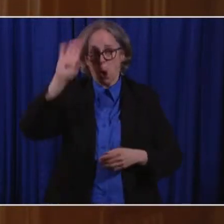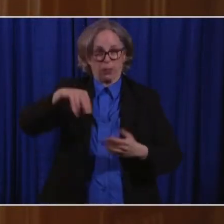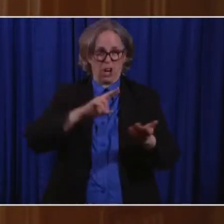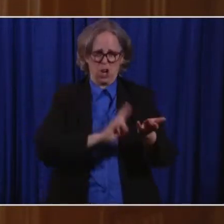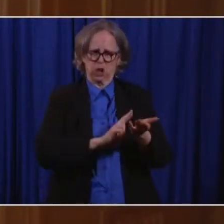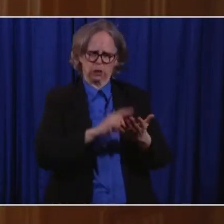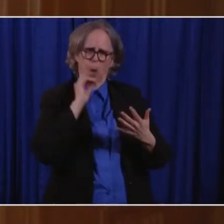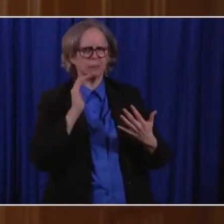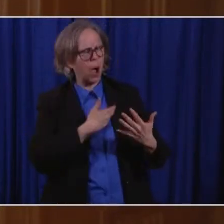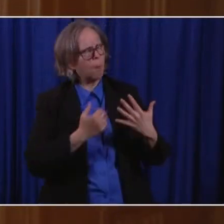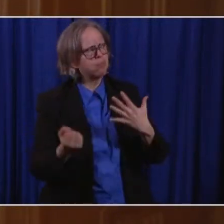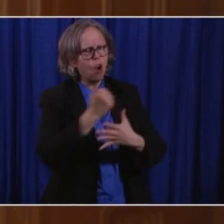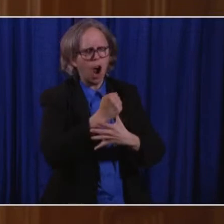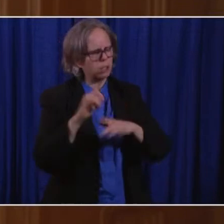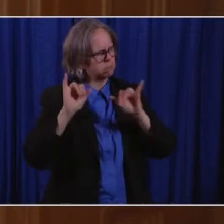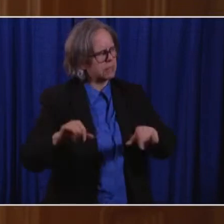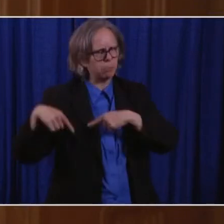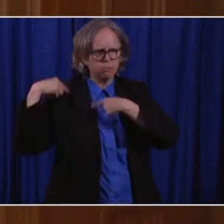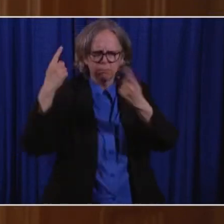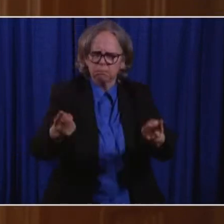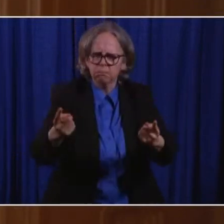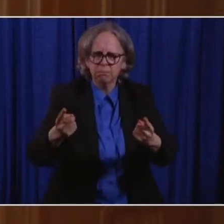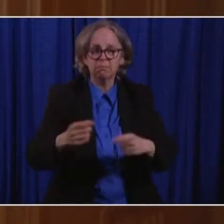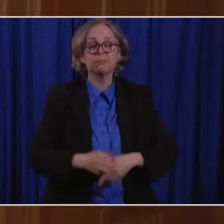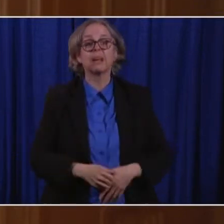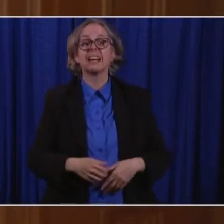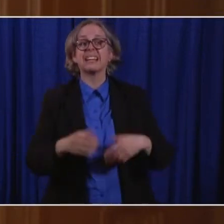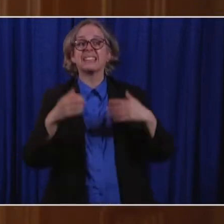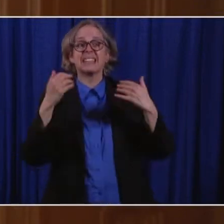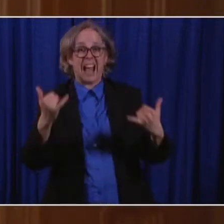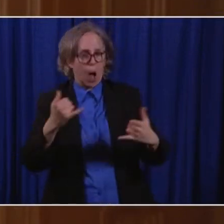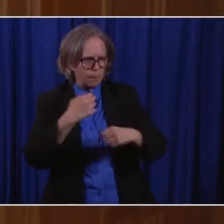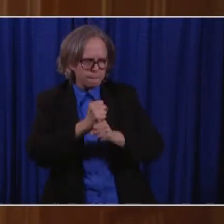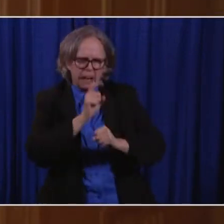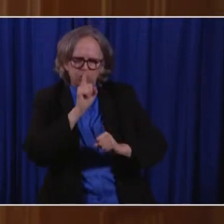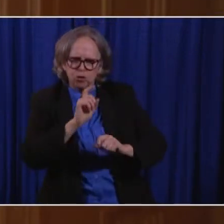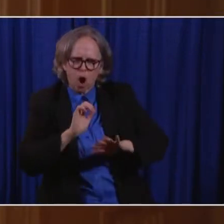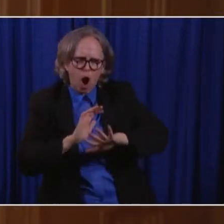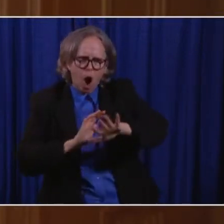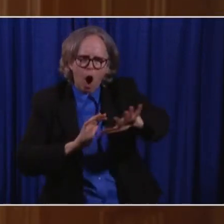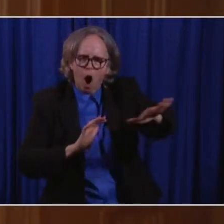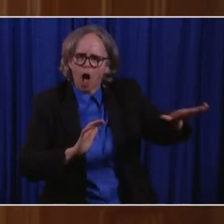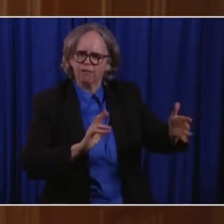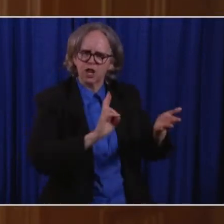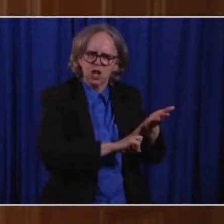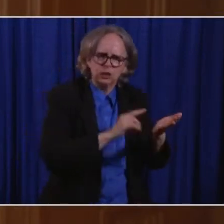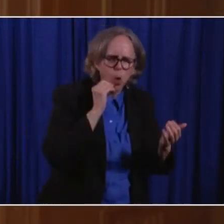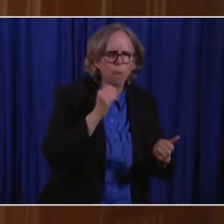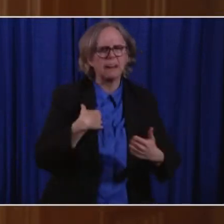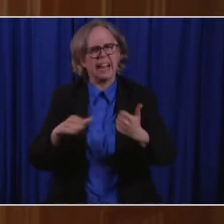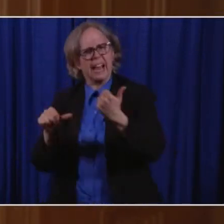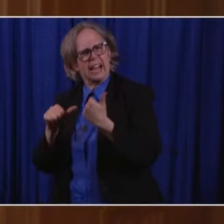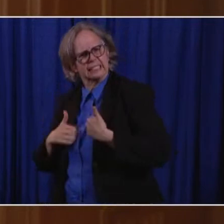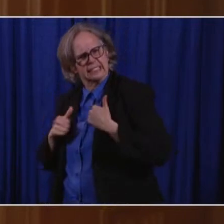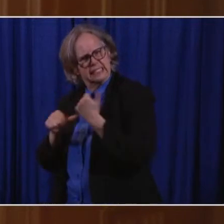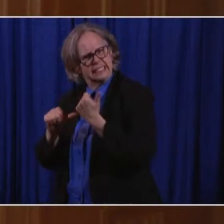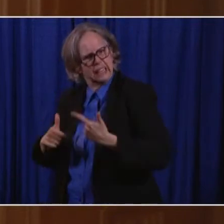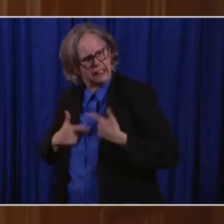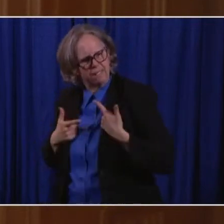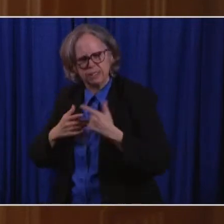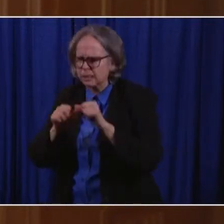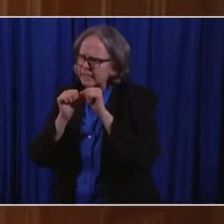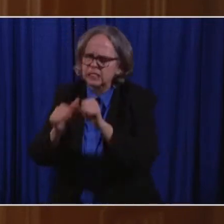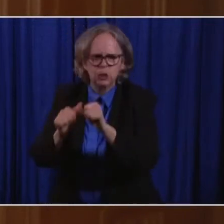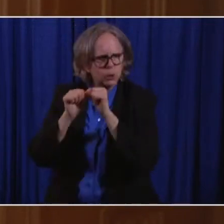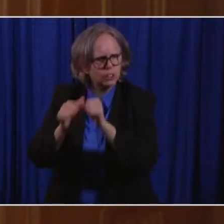months since, we have made sure that all nursing homes and all assisted living facilities continue to be